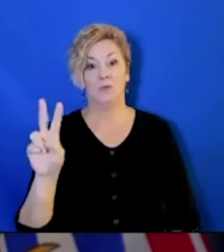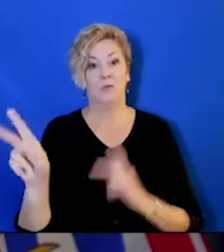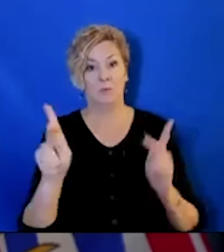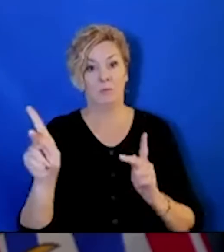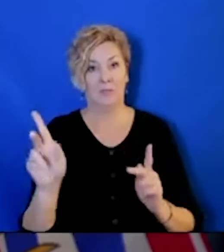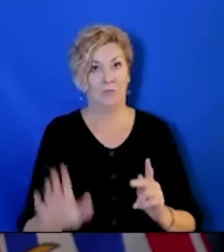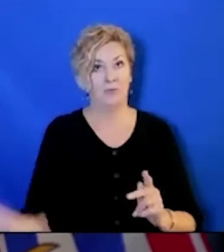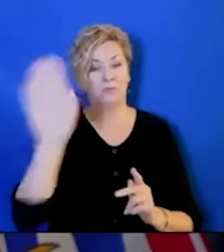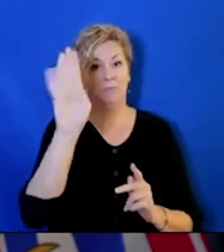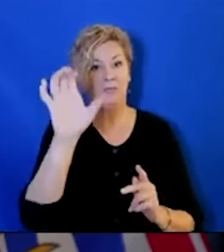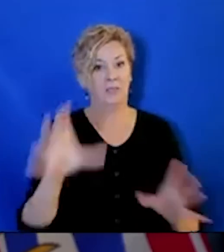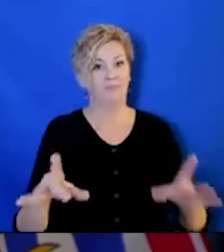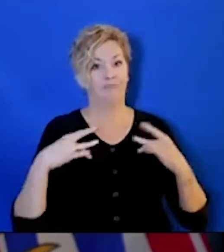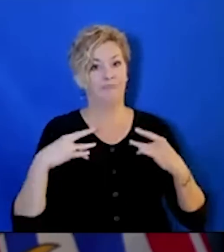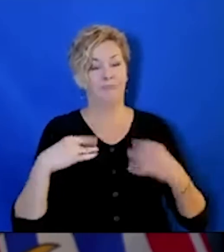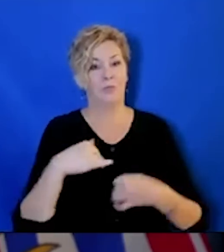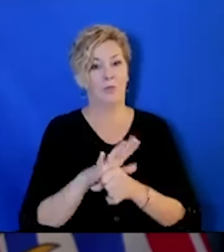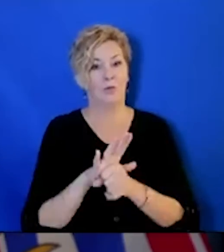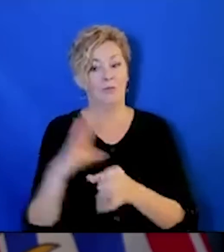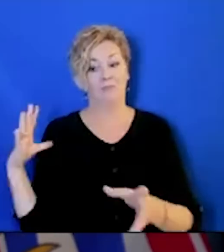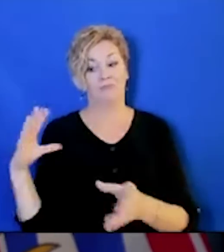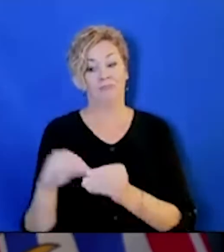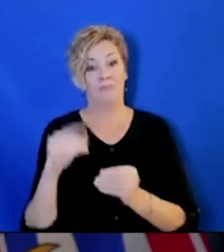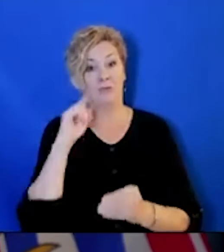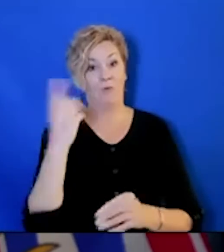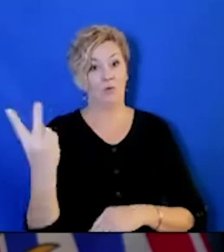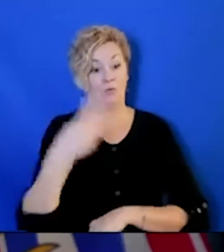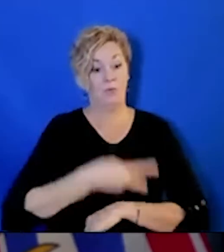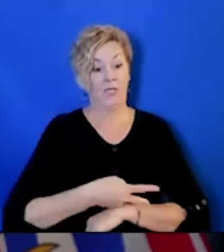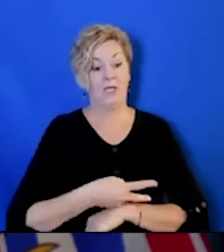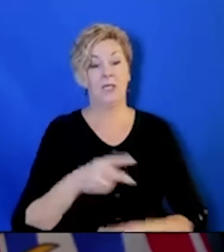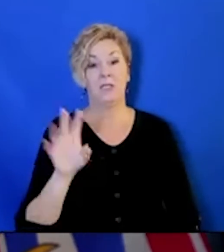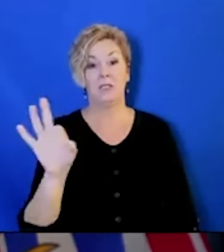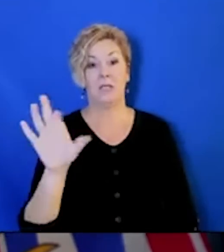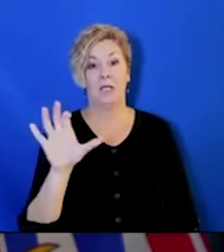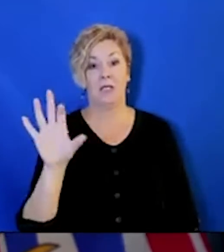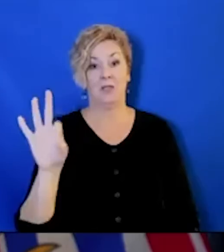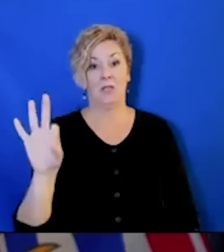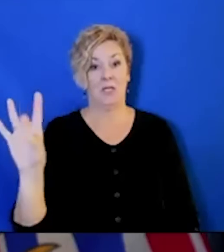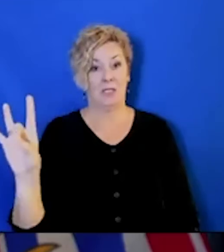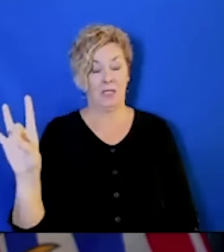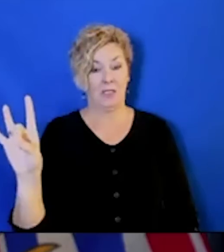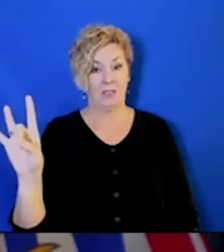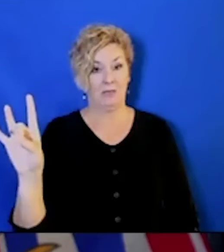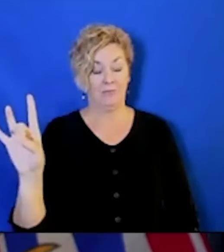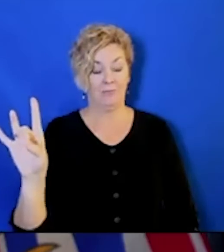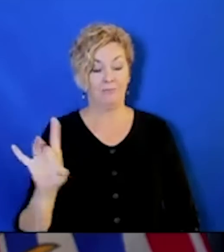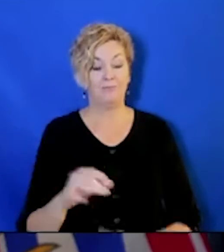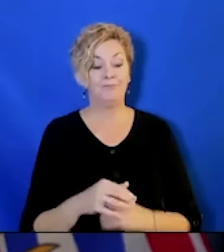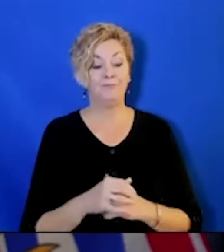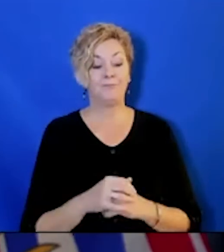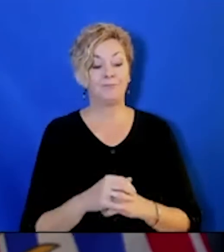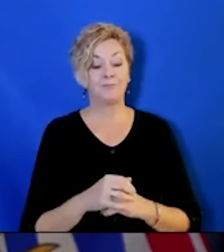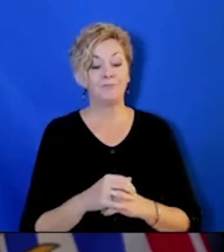462 new cases. So that is 998 new people diagnosed with COVID-19 in